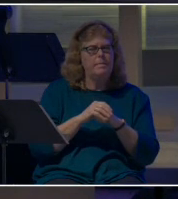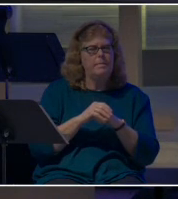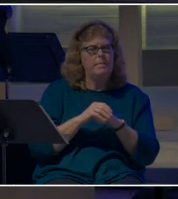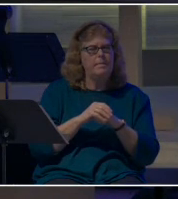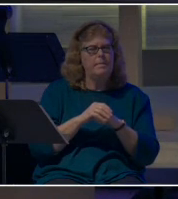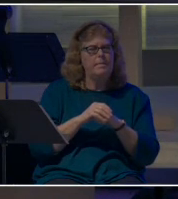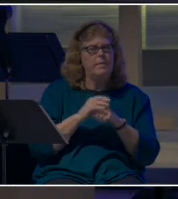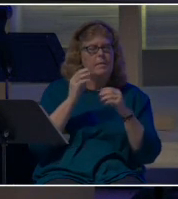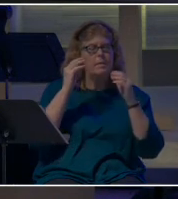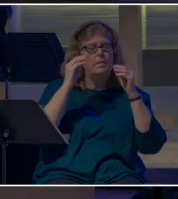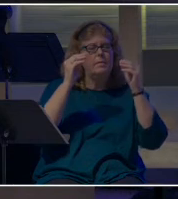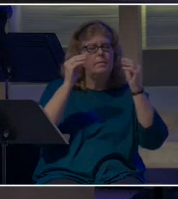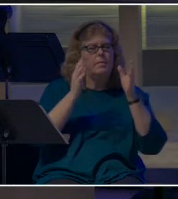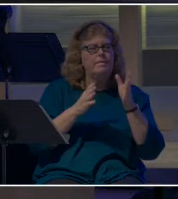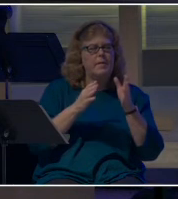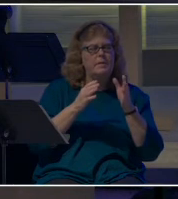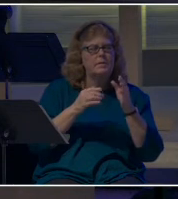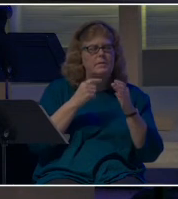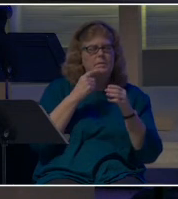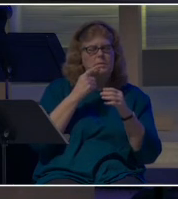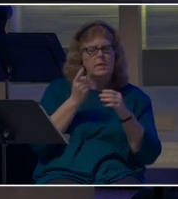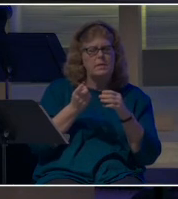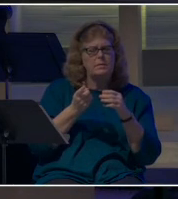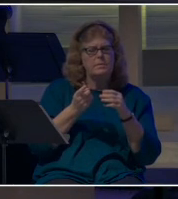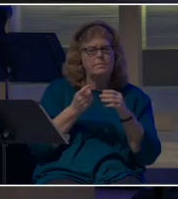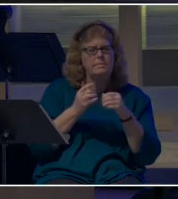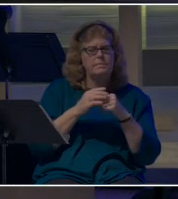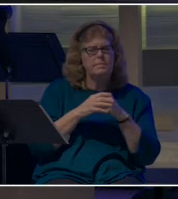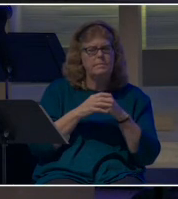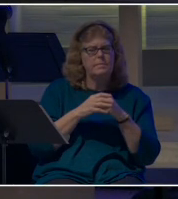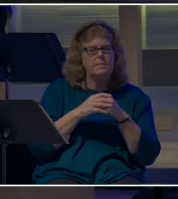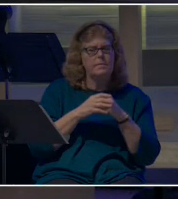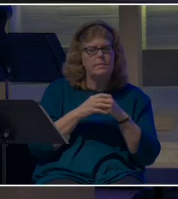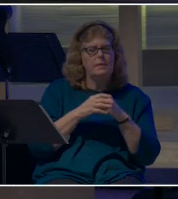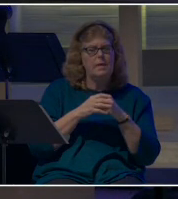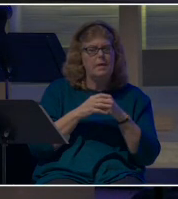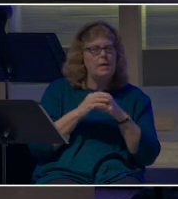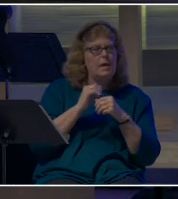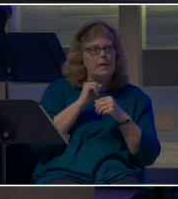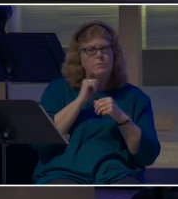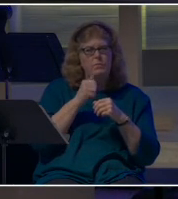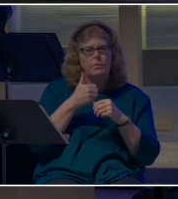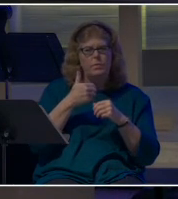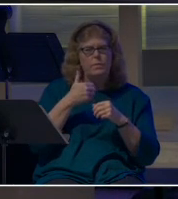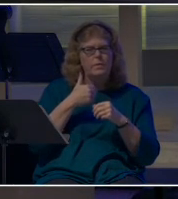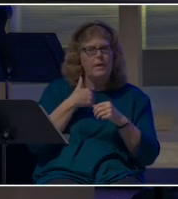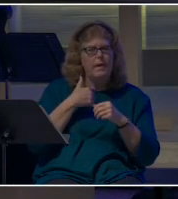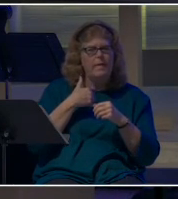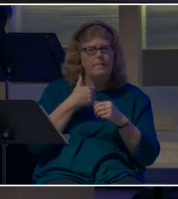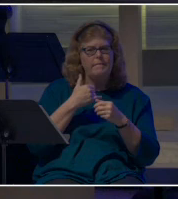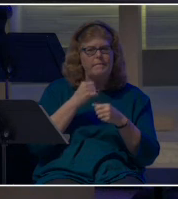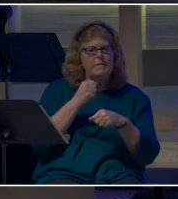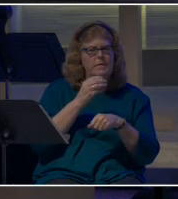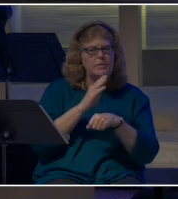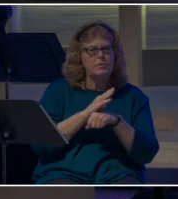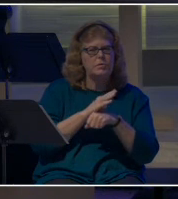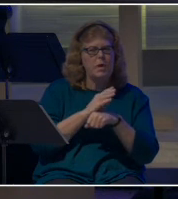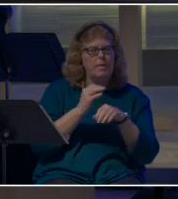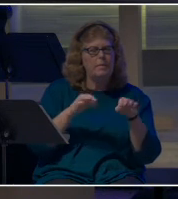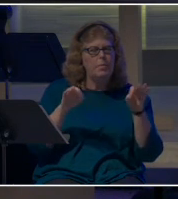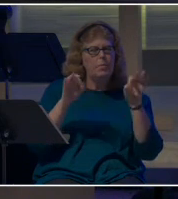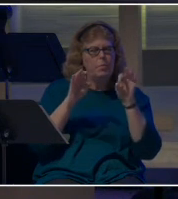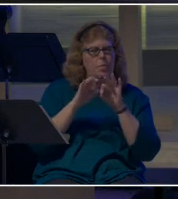And the professor says to him, "I do not have a position